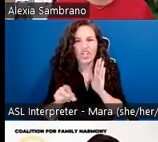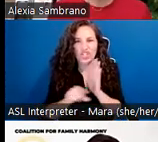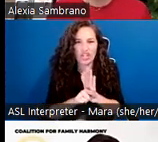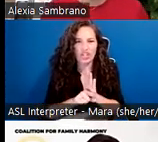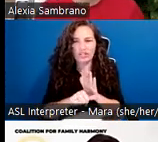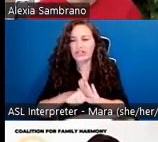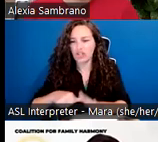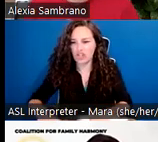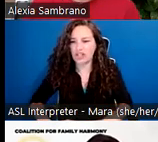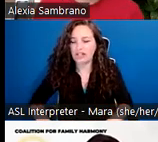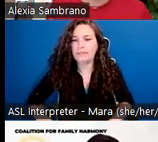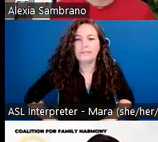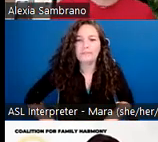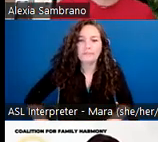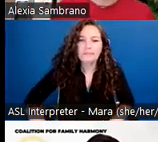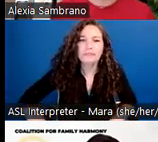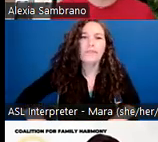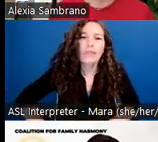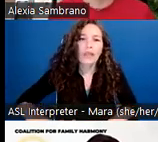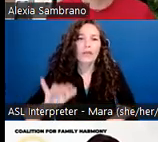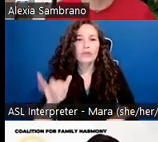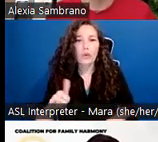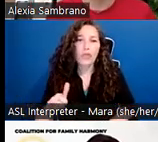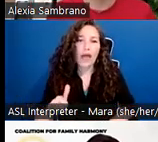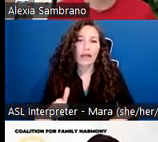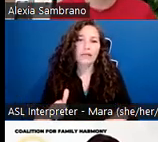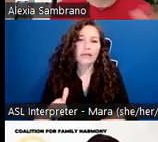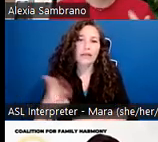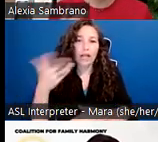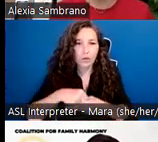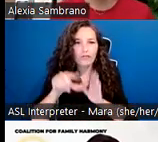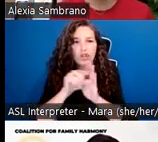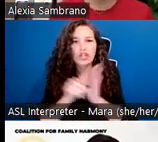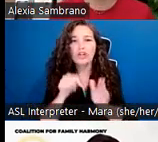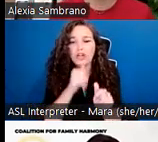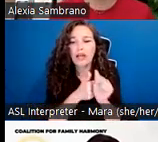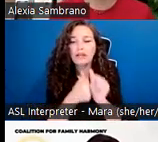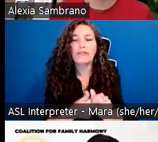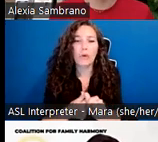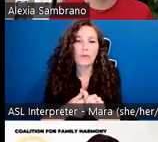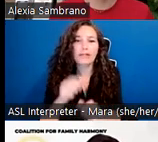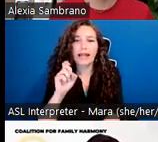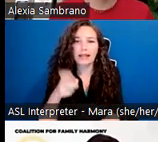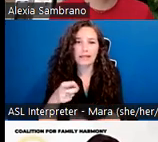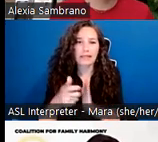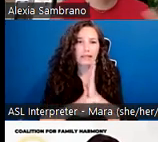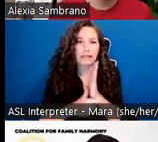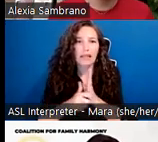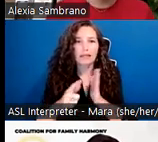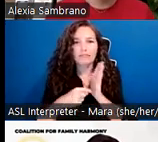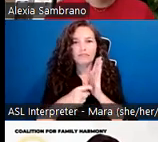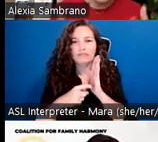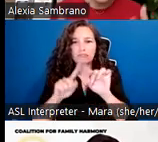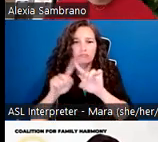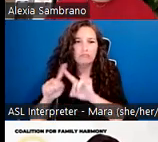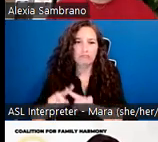So the inclusion of gender nonconformity in diagnostic manuals and the outlined criteria for diagnosis sets and the framework for defining trans identities pretty